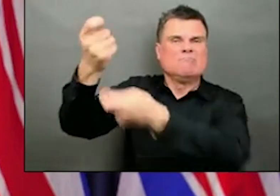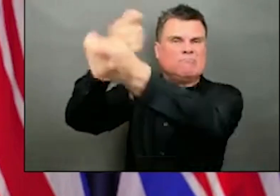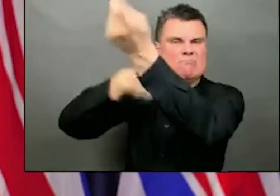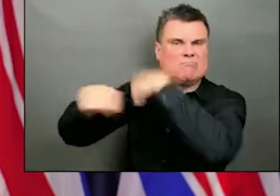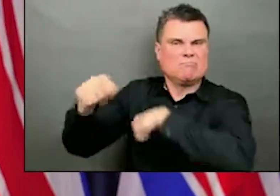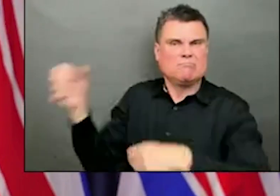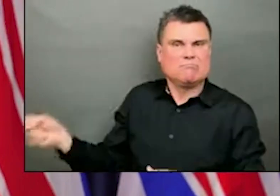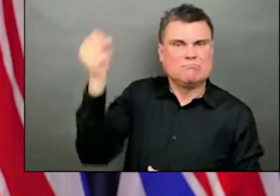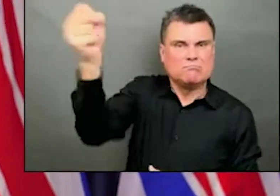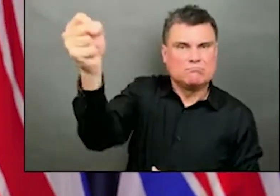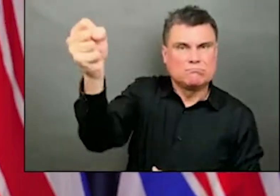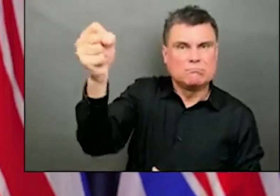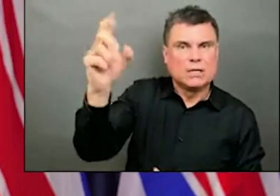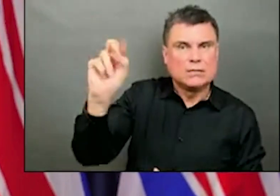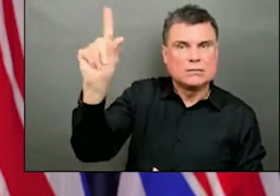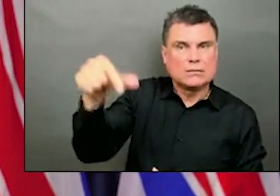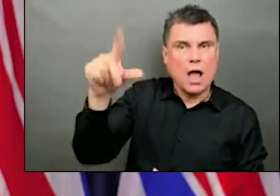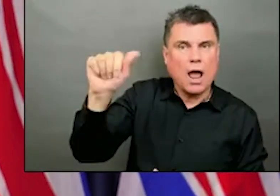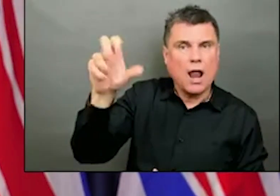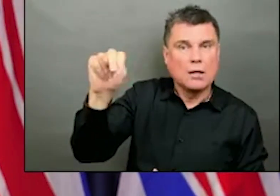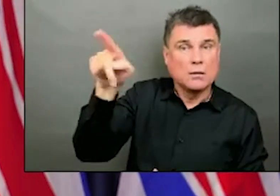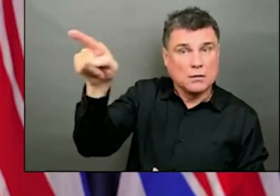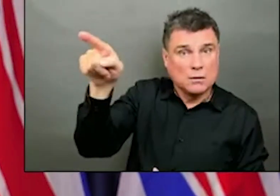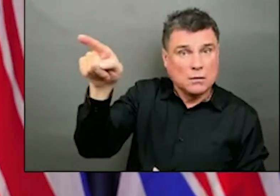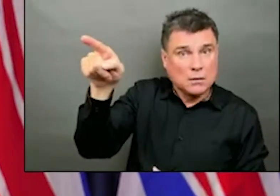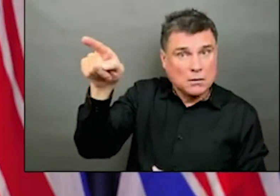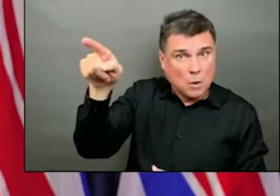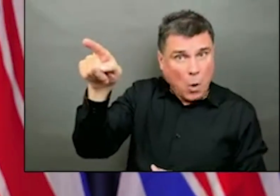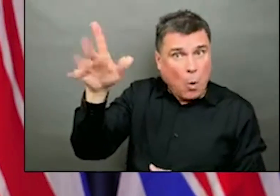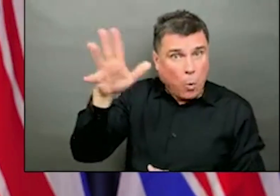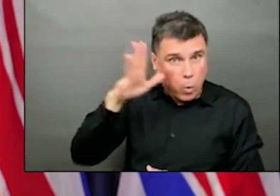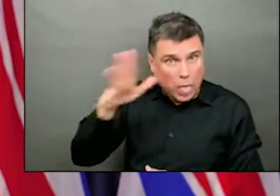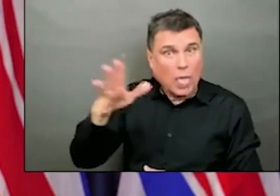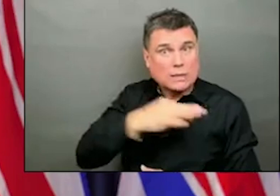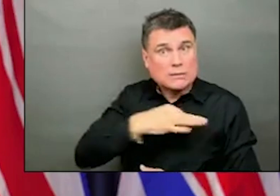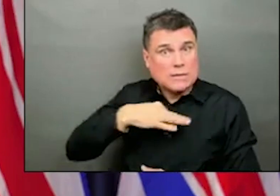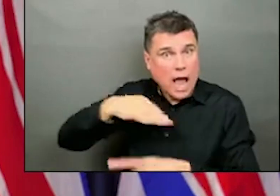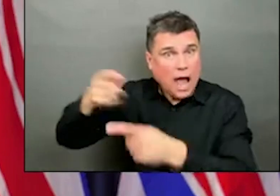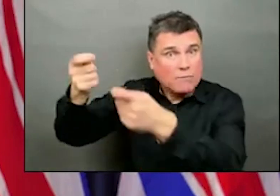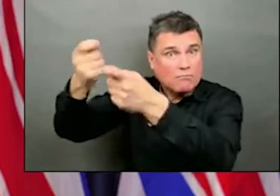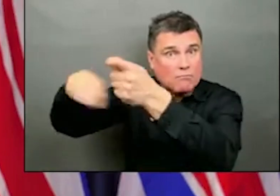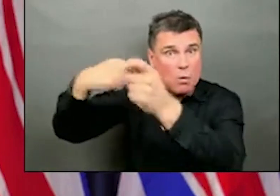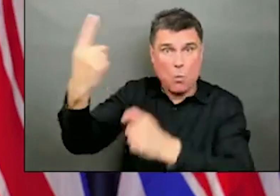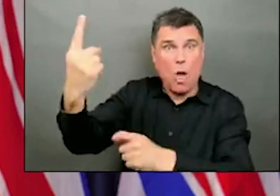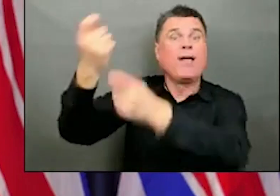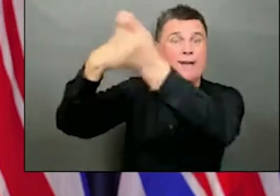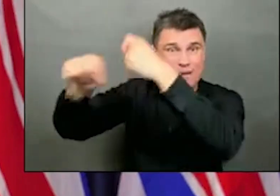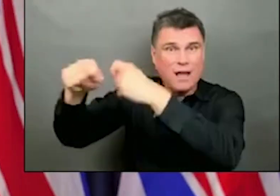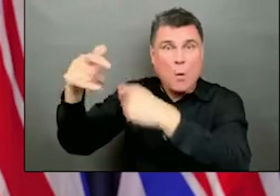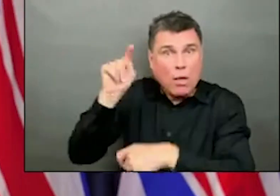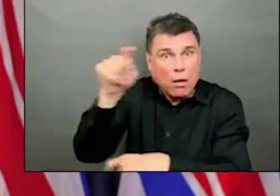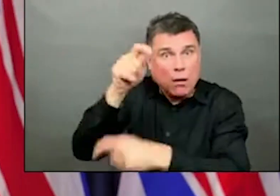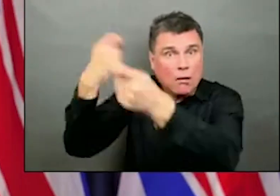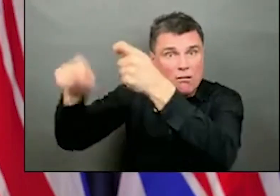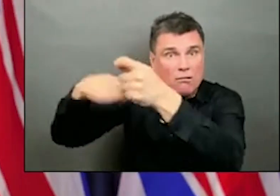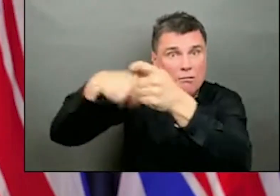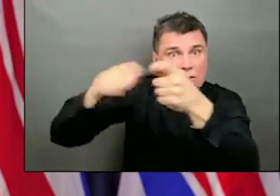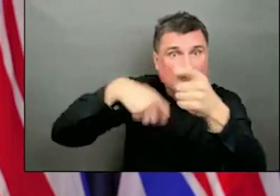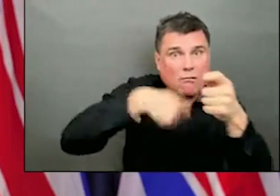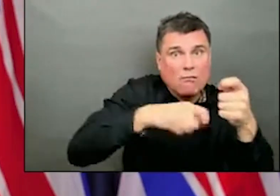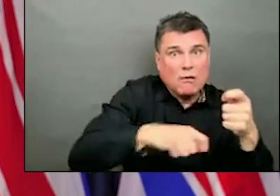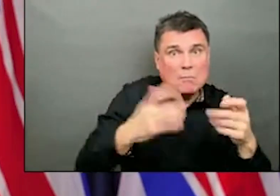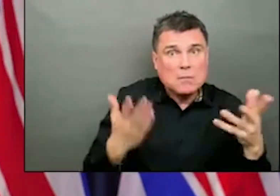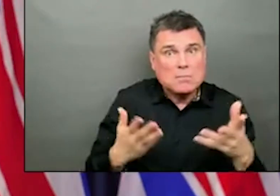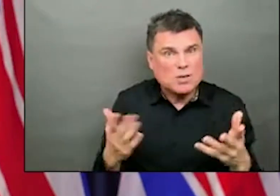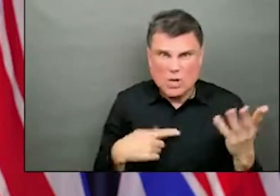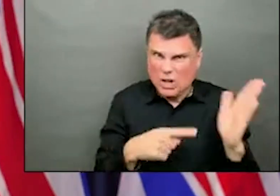of failings on the risk management file? Well, this has certainly been a challenging project, Vaughn. Mr. Millburn's report lays